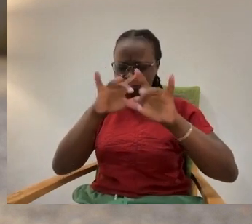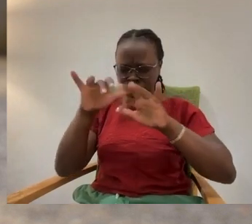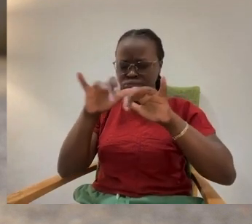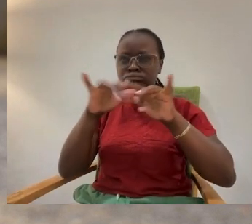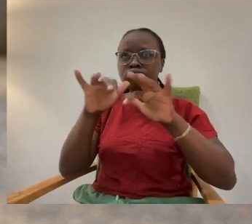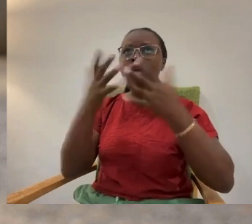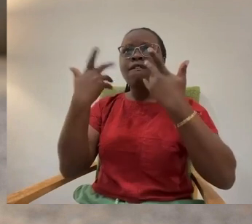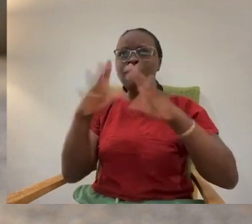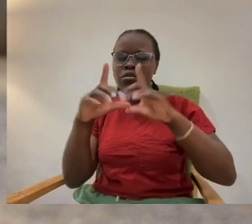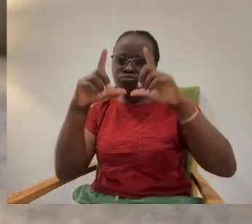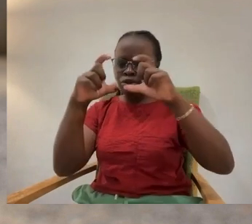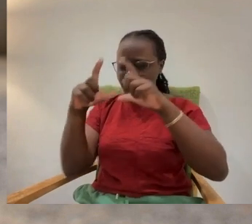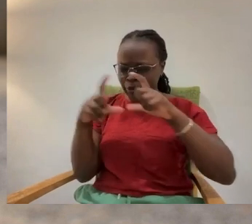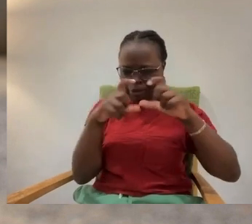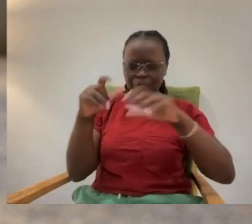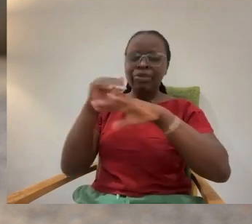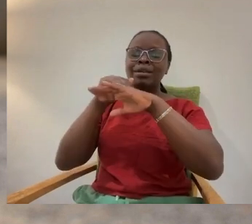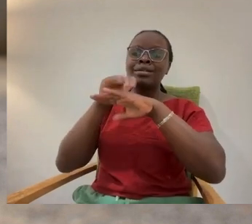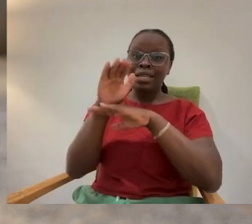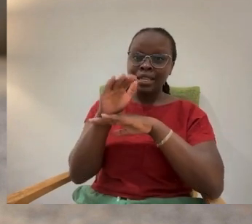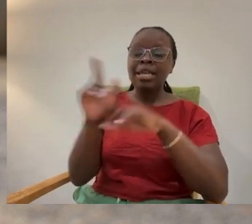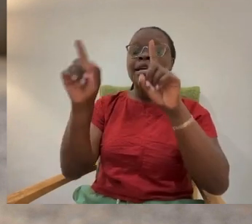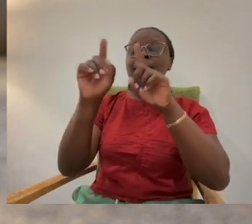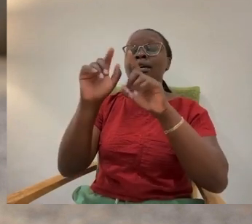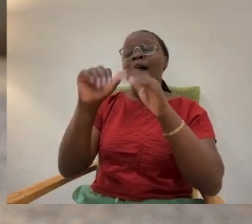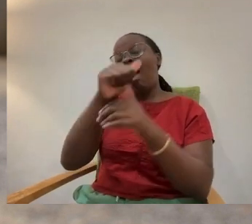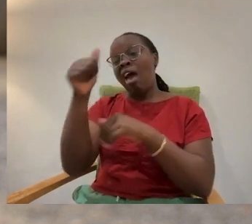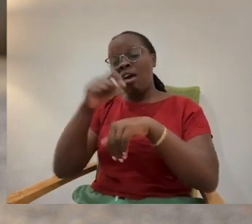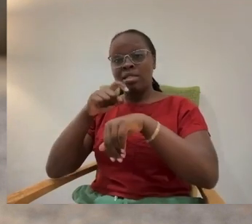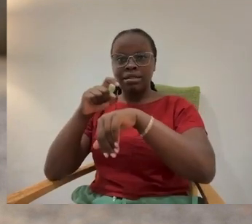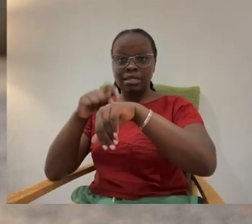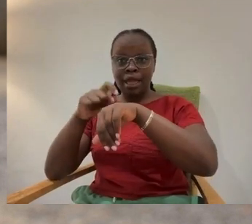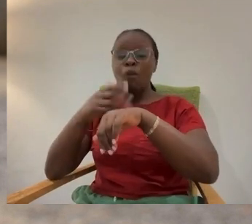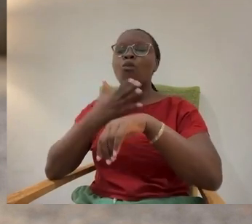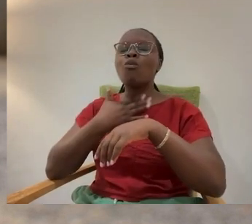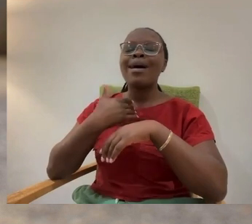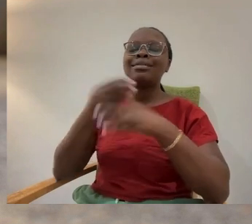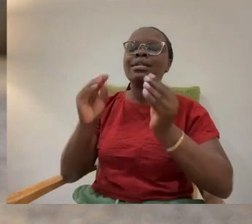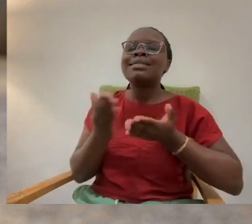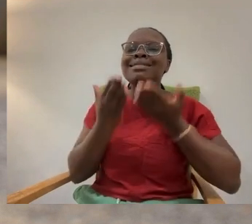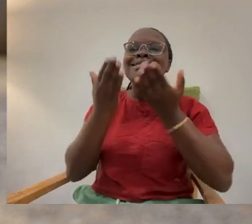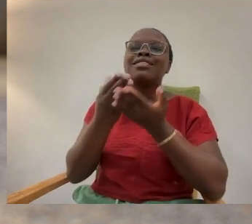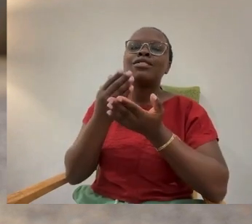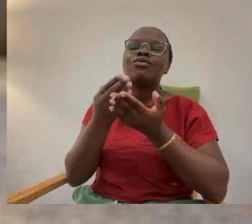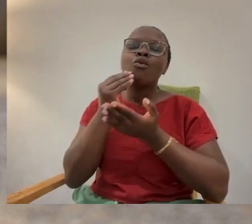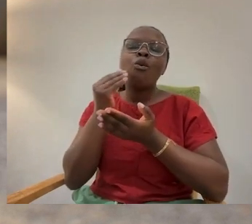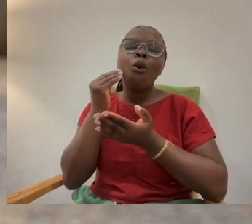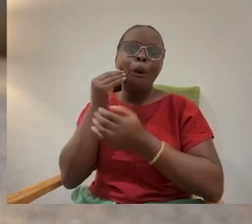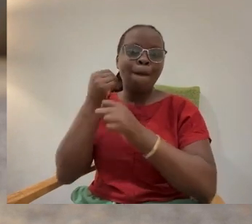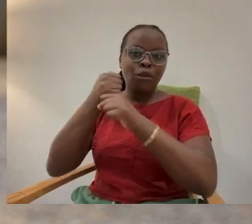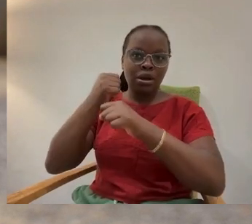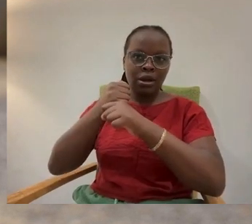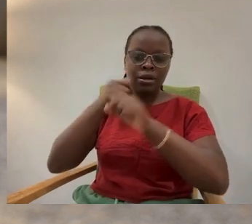the activity. That is immediate. Other times now when you want to give a homework, you type your homework and